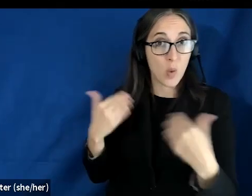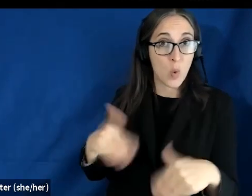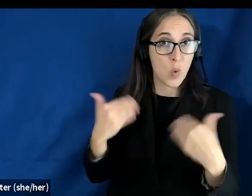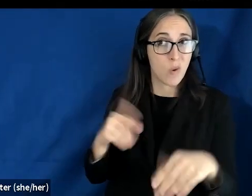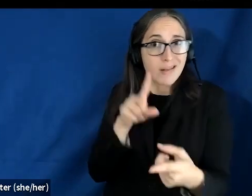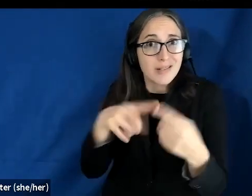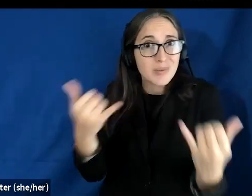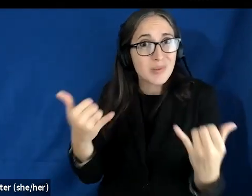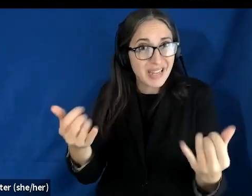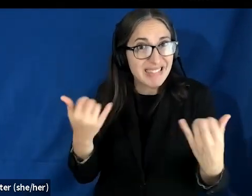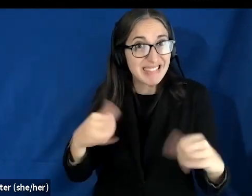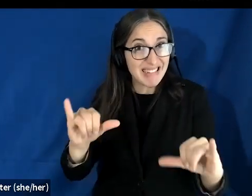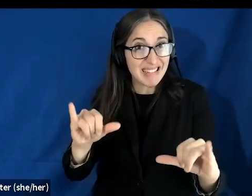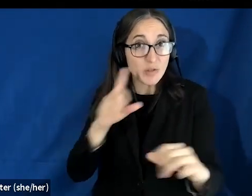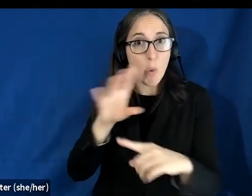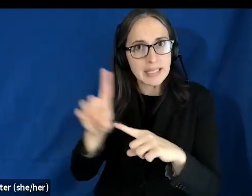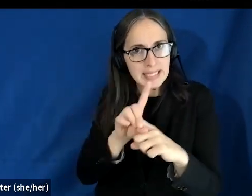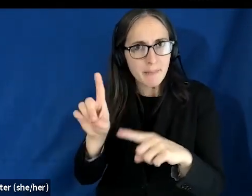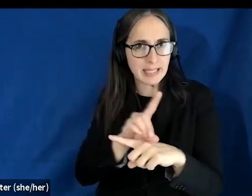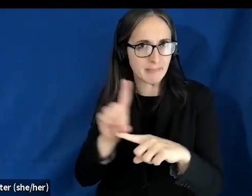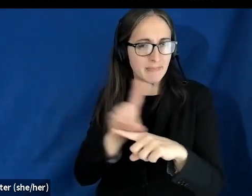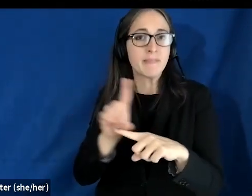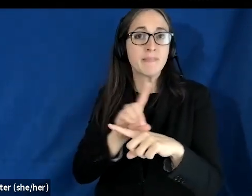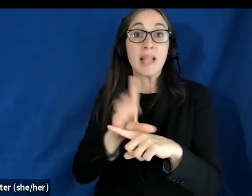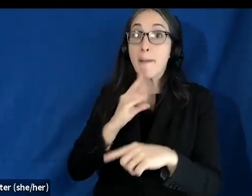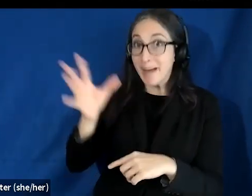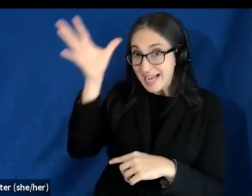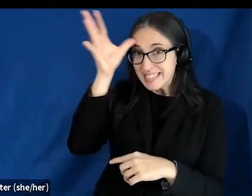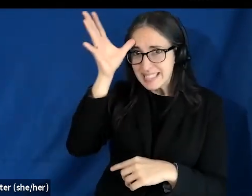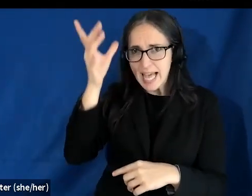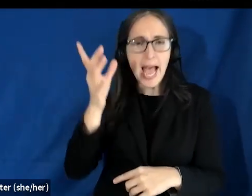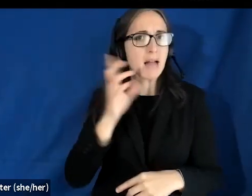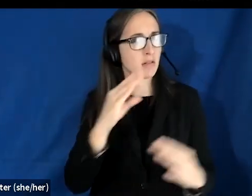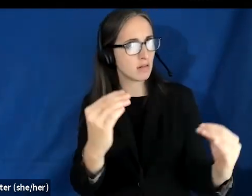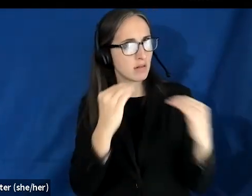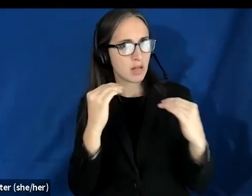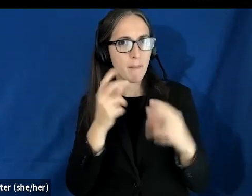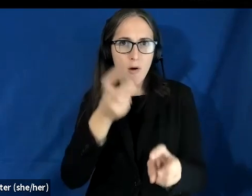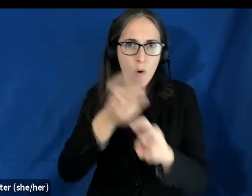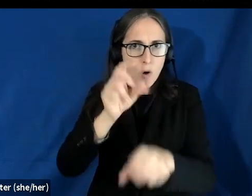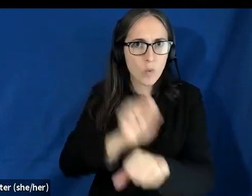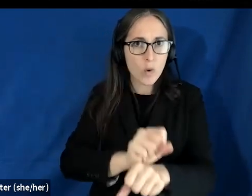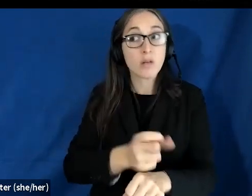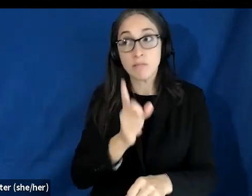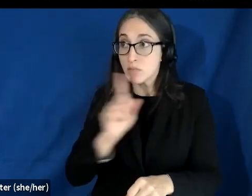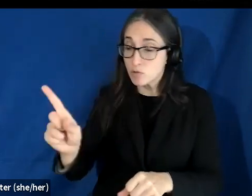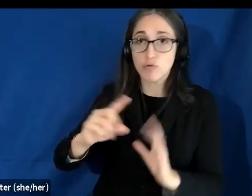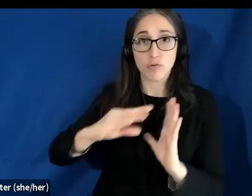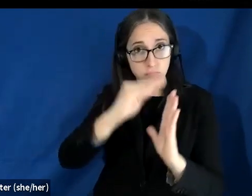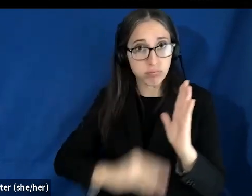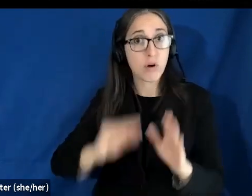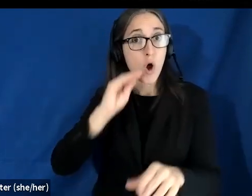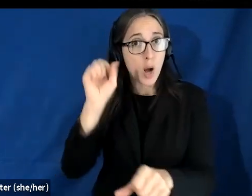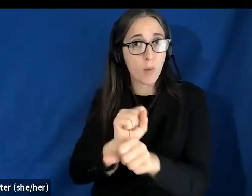And for my dad, he taught me a lot about hard work. Always do your homework. Make sure you understand what the lesson is all